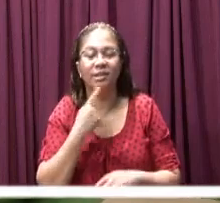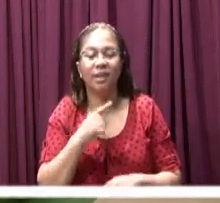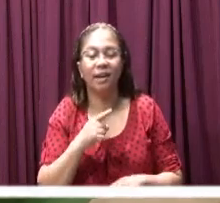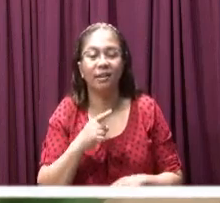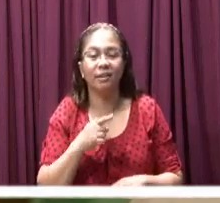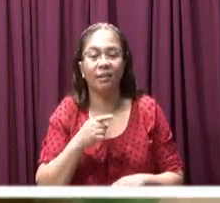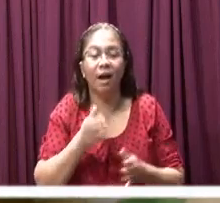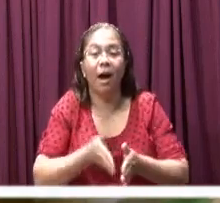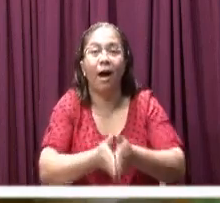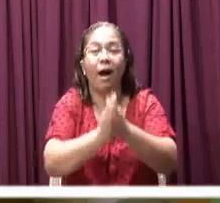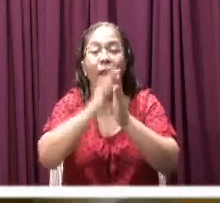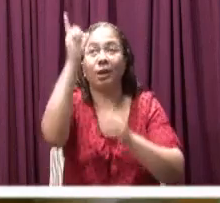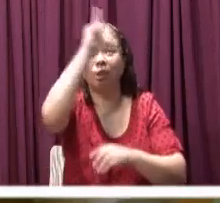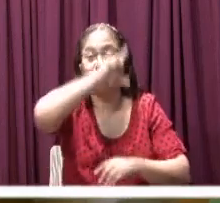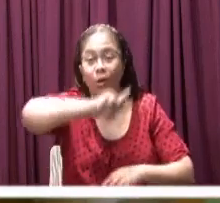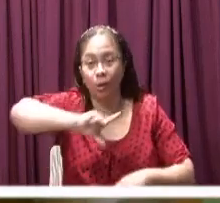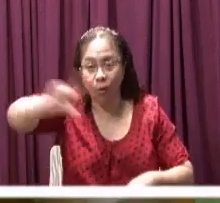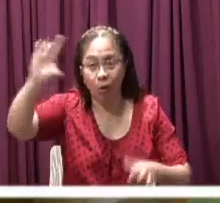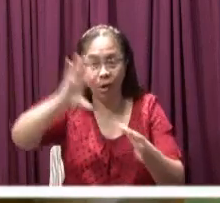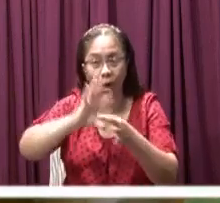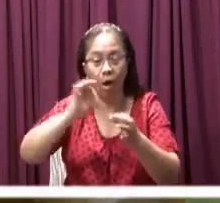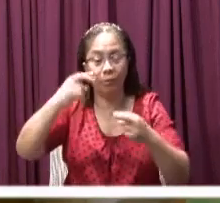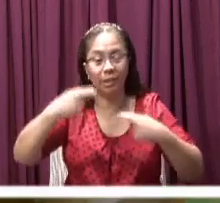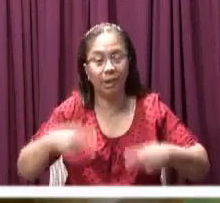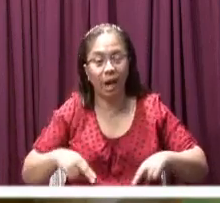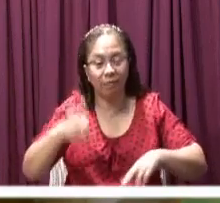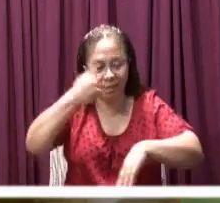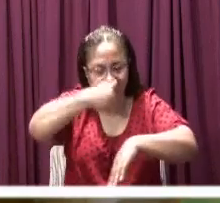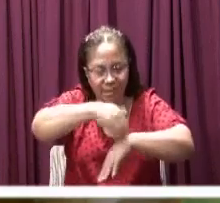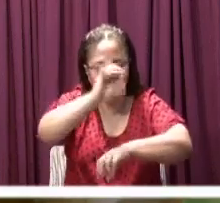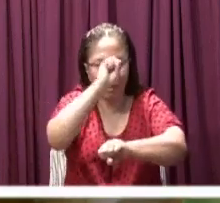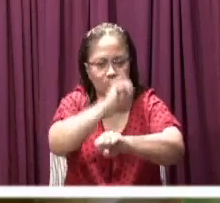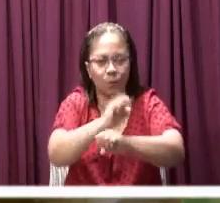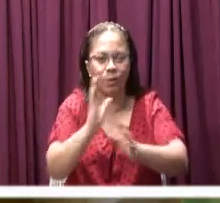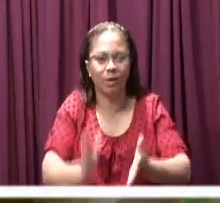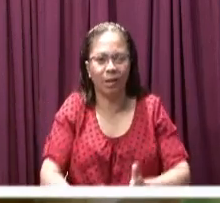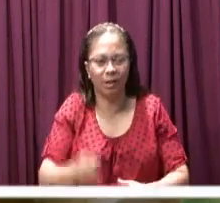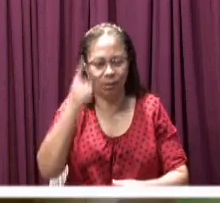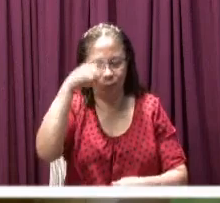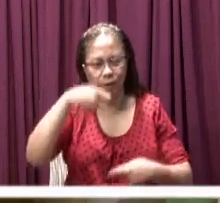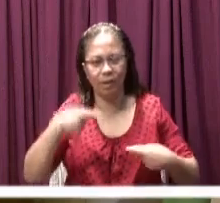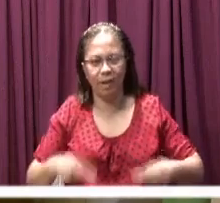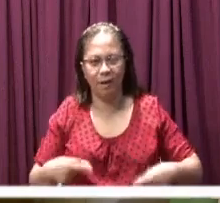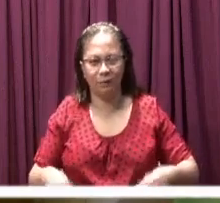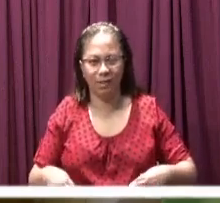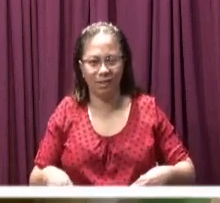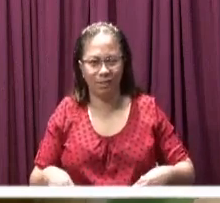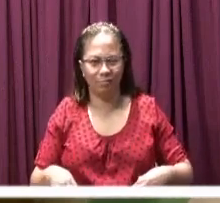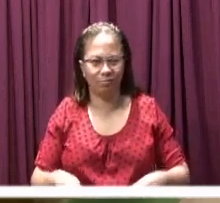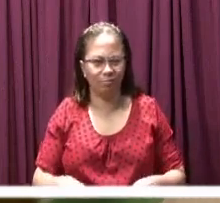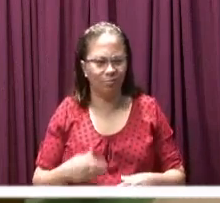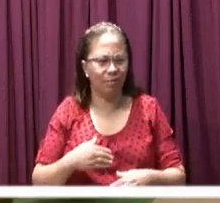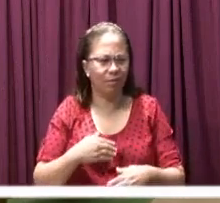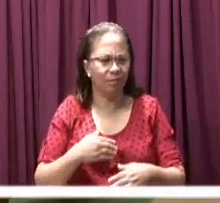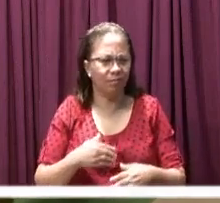the Lord of the harvest to send laborers to his harvest. The next line of the text is really